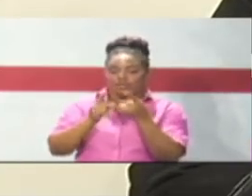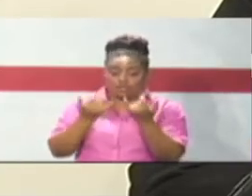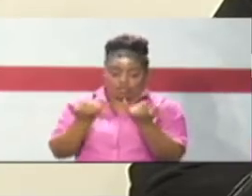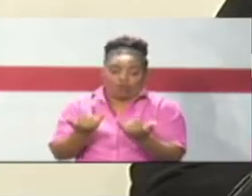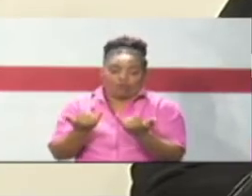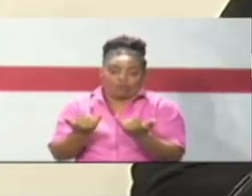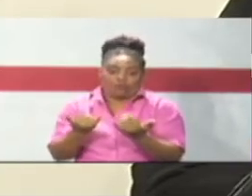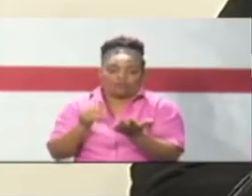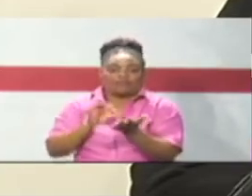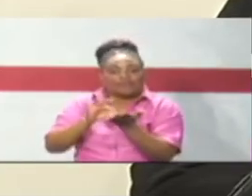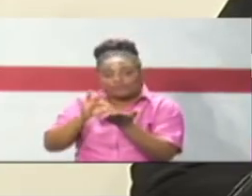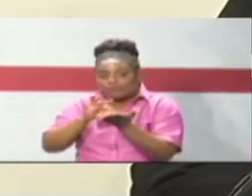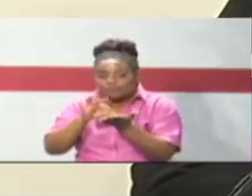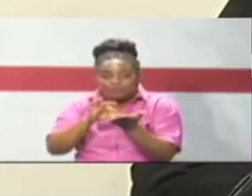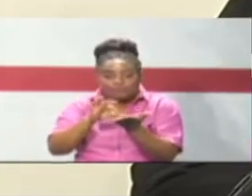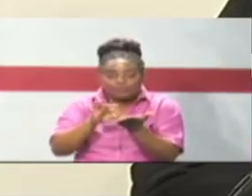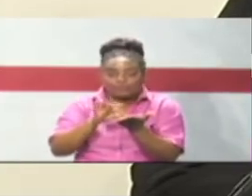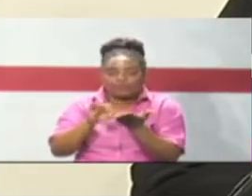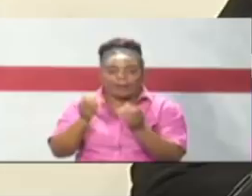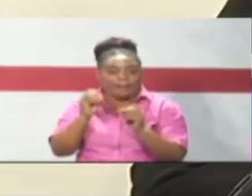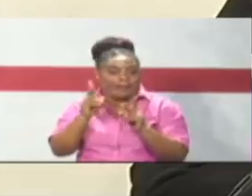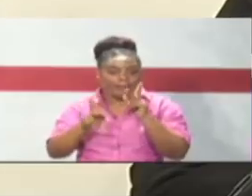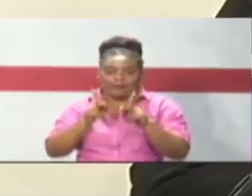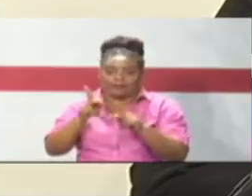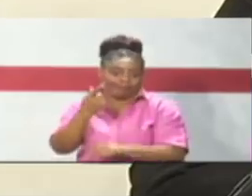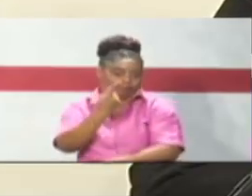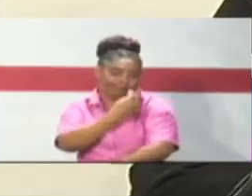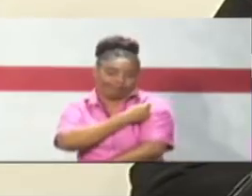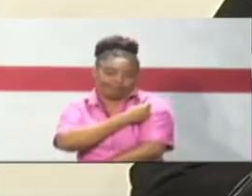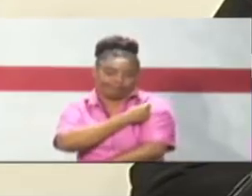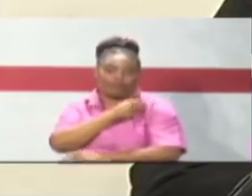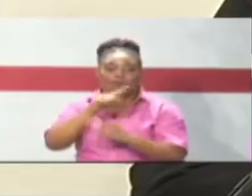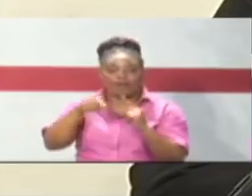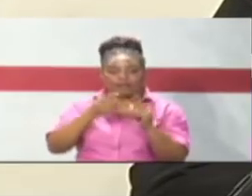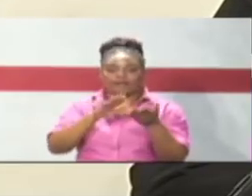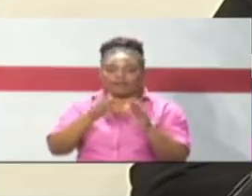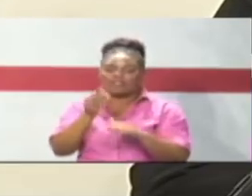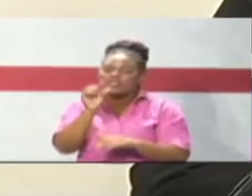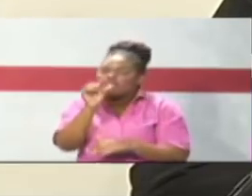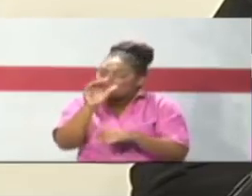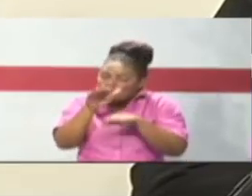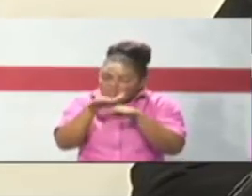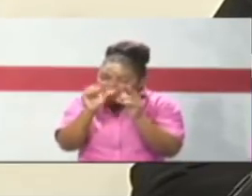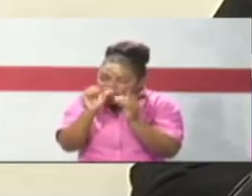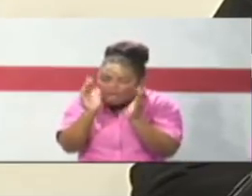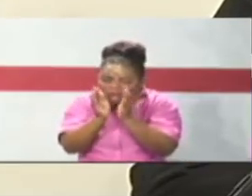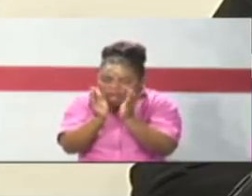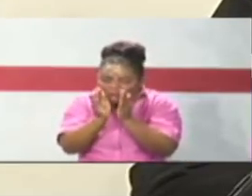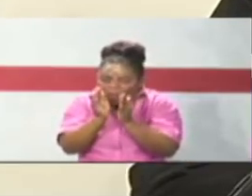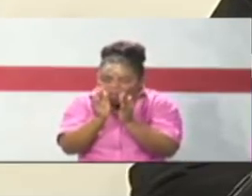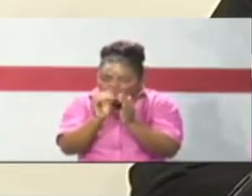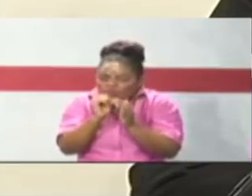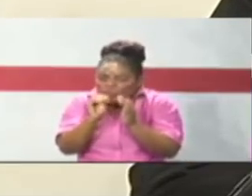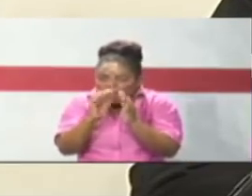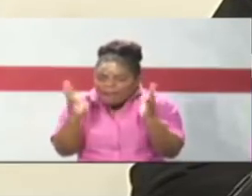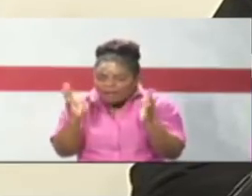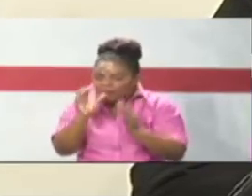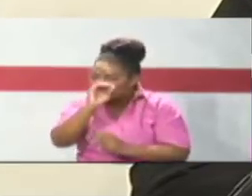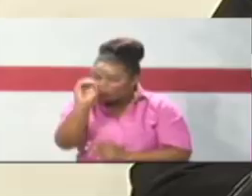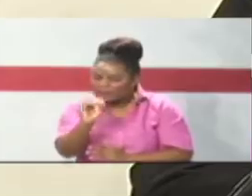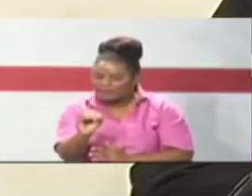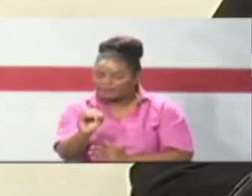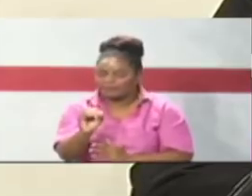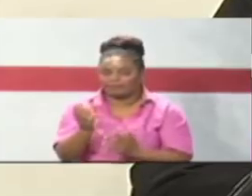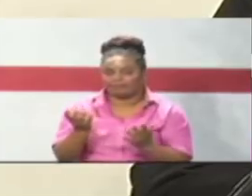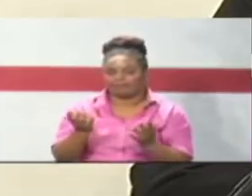vaccine status for each death. So it is a very, very, very, very small percentage, and I'm using the varies as many times as I can because